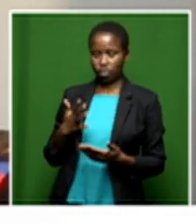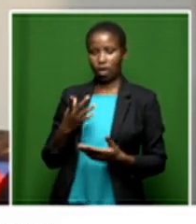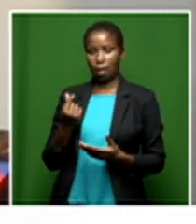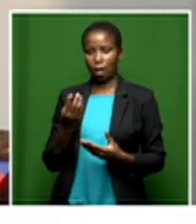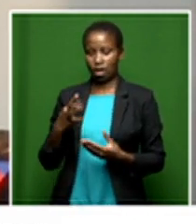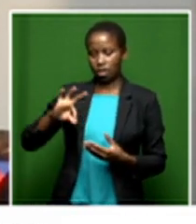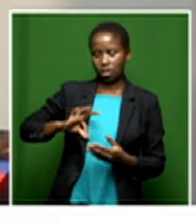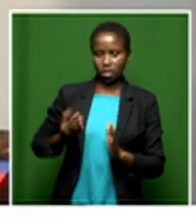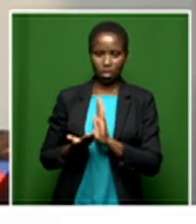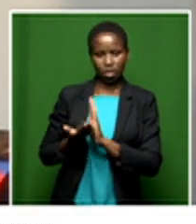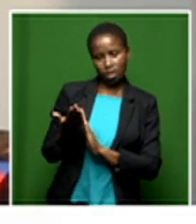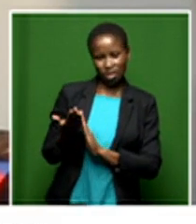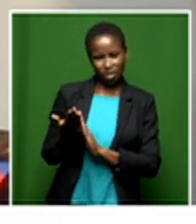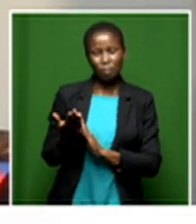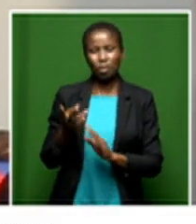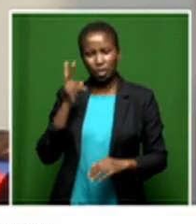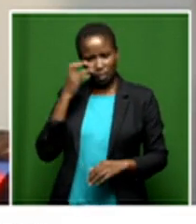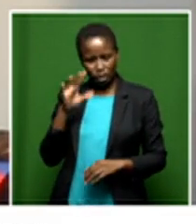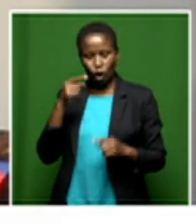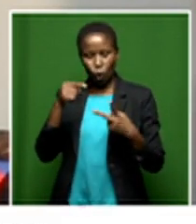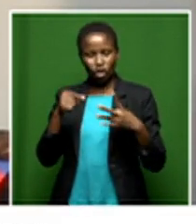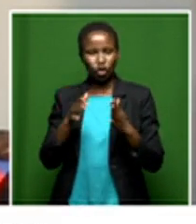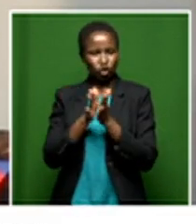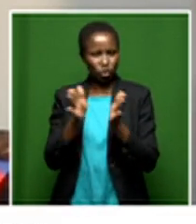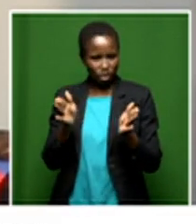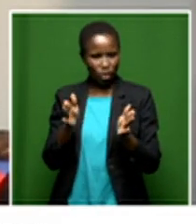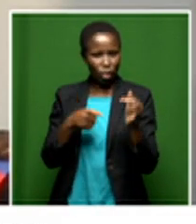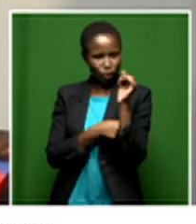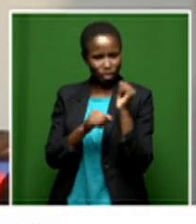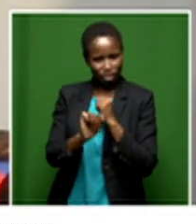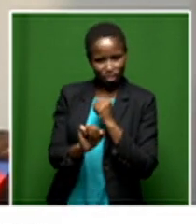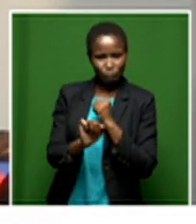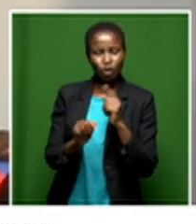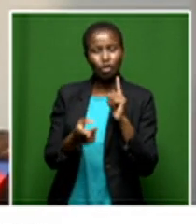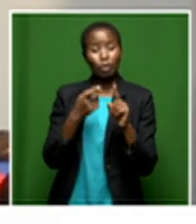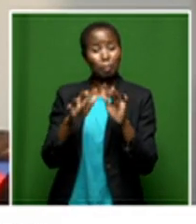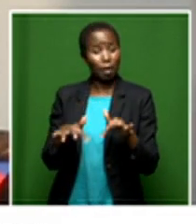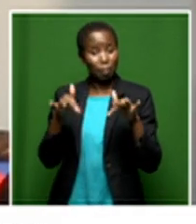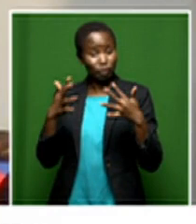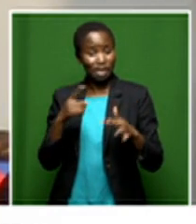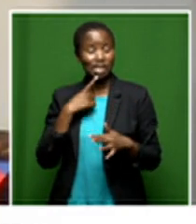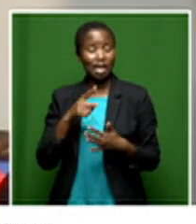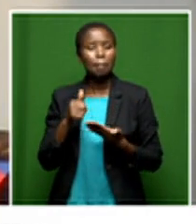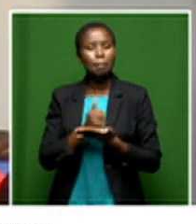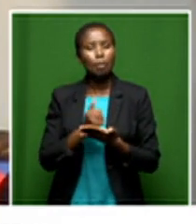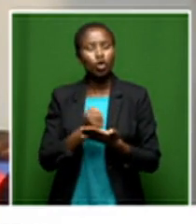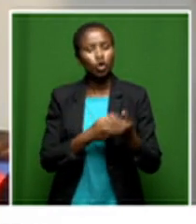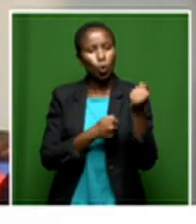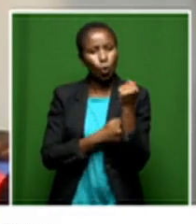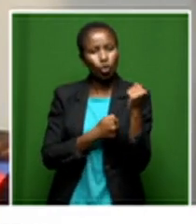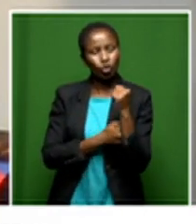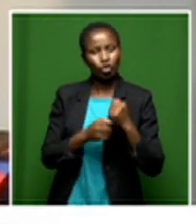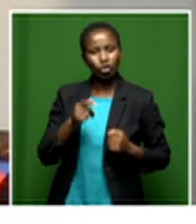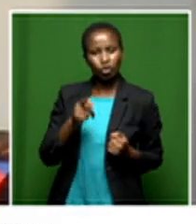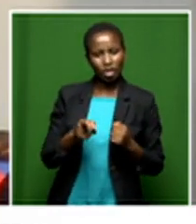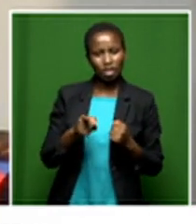from the Auditor General's office briefing Parliament that the post office is effectively